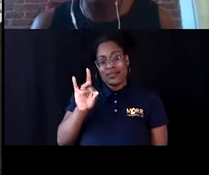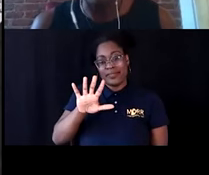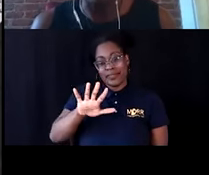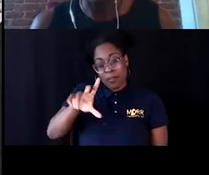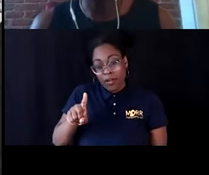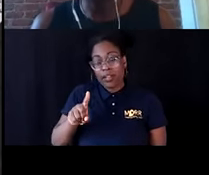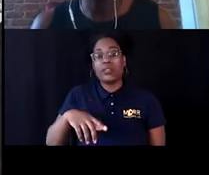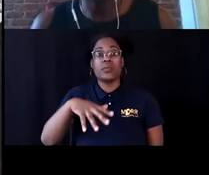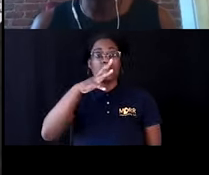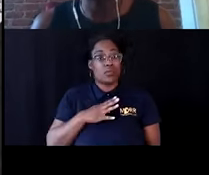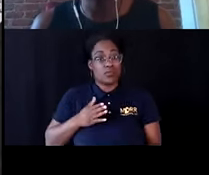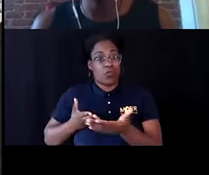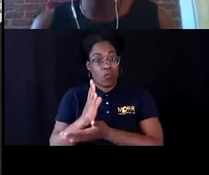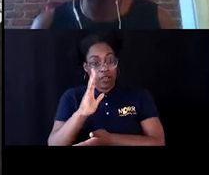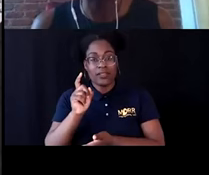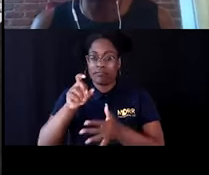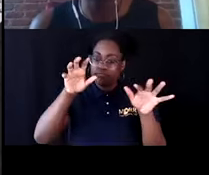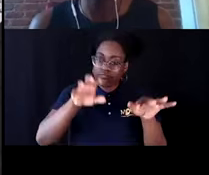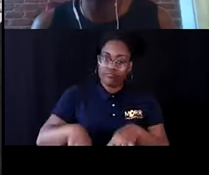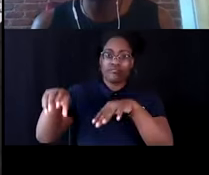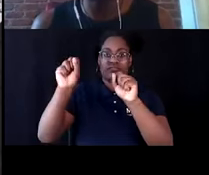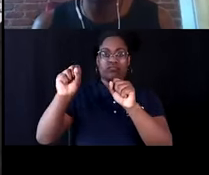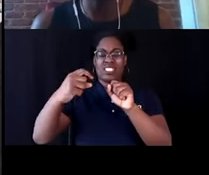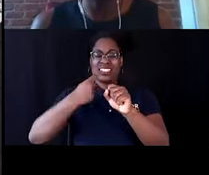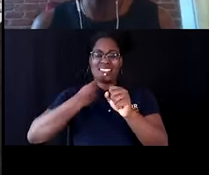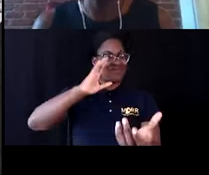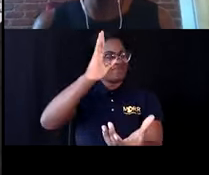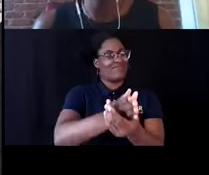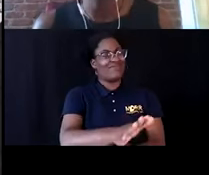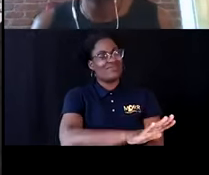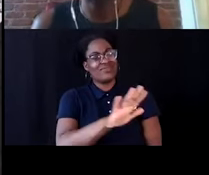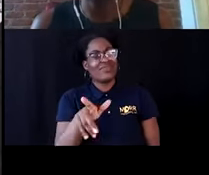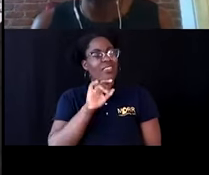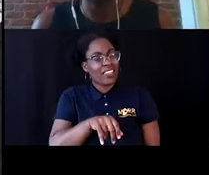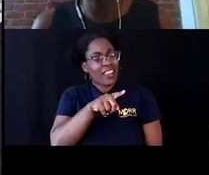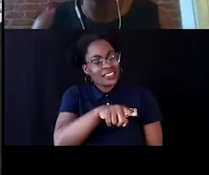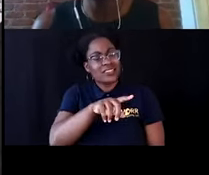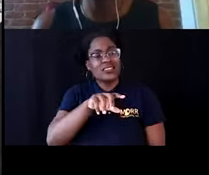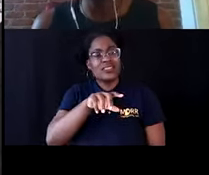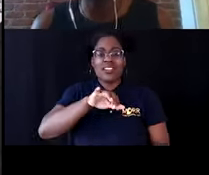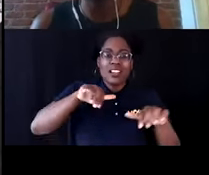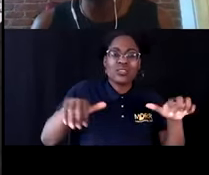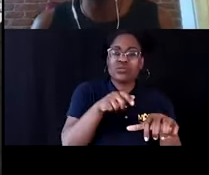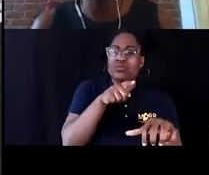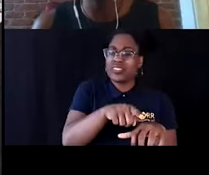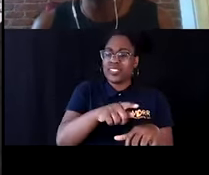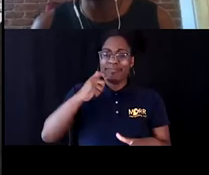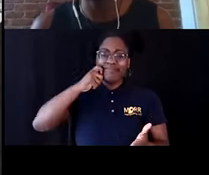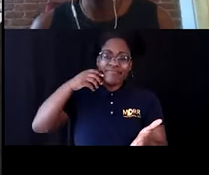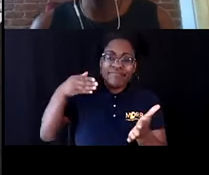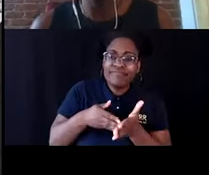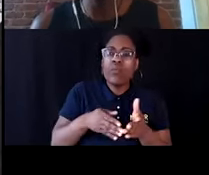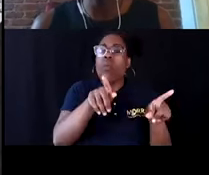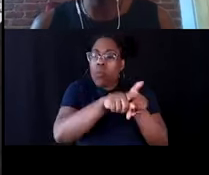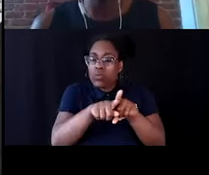in a moment that she thought of as not only racist, but also patriarchal, but also sexist, right? And so in that moment, what she